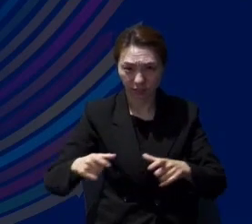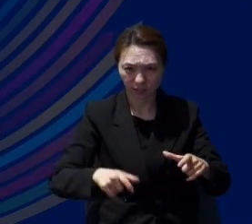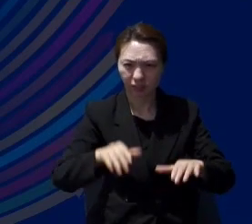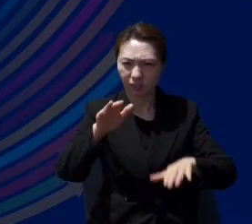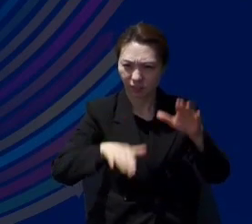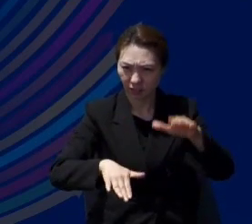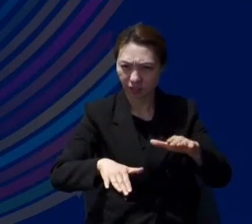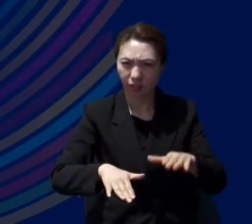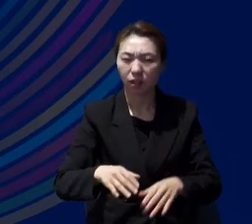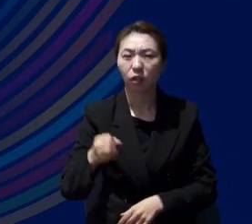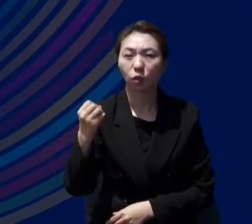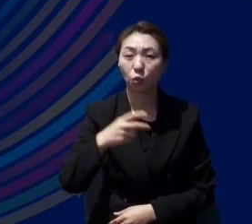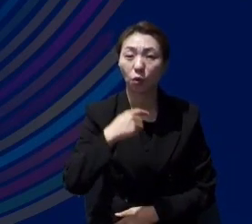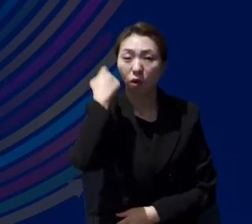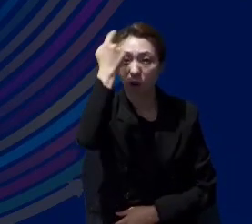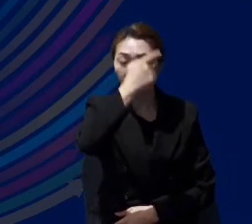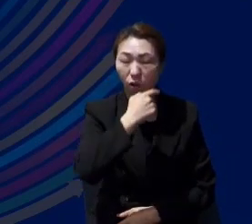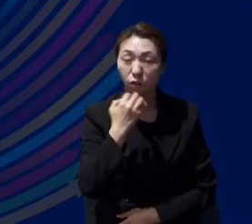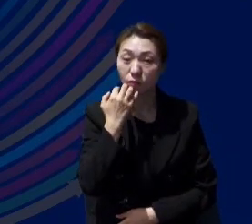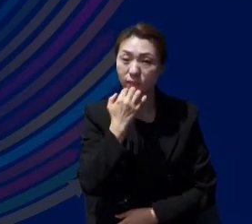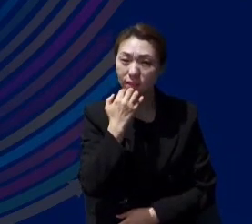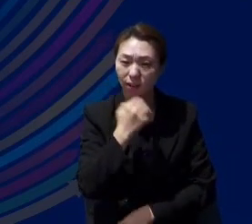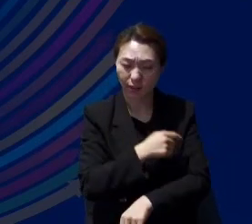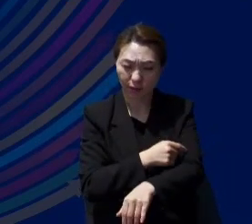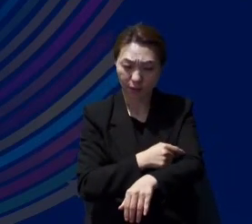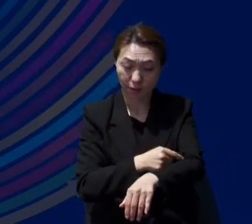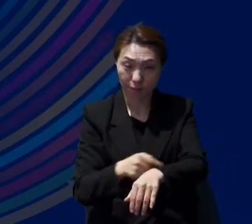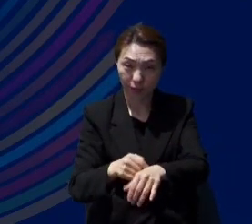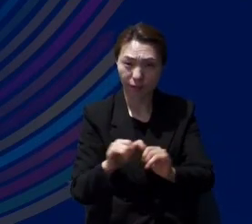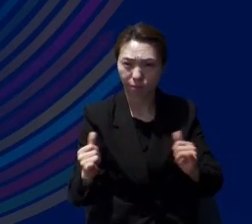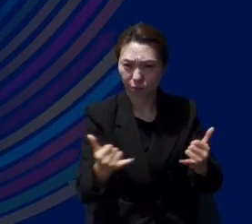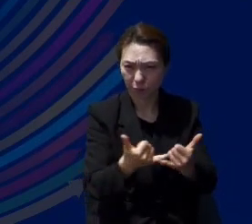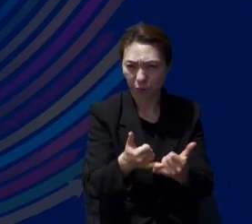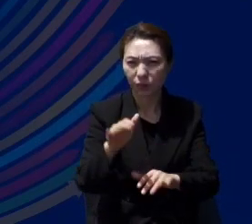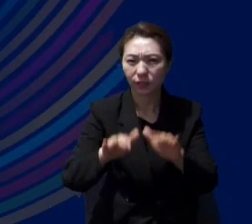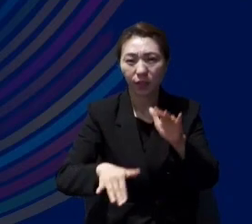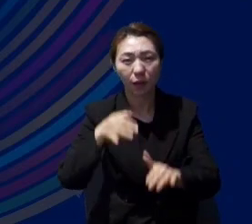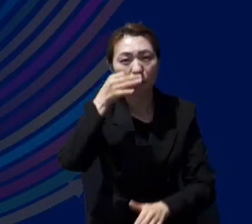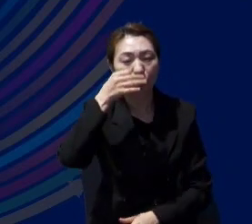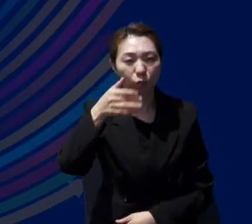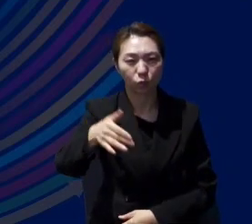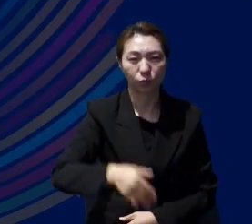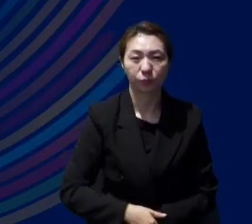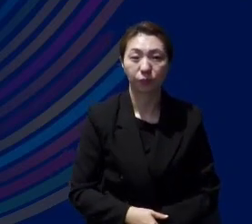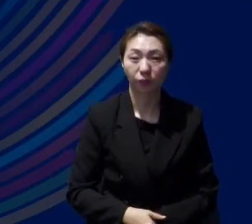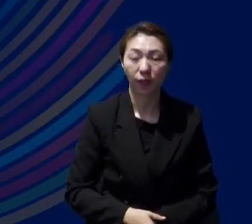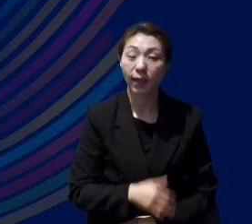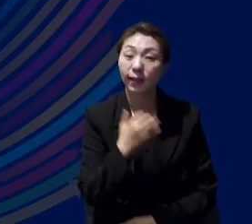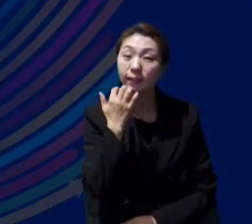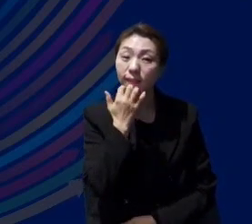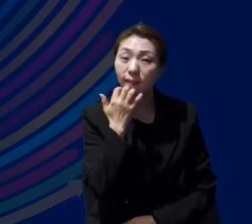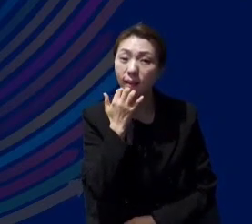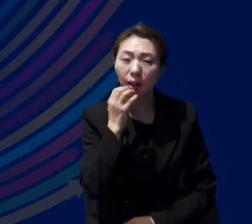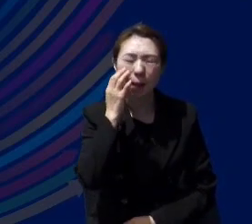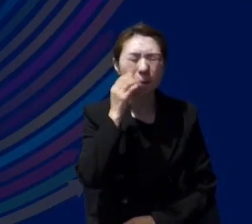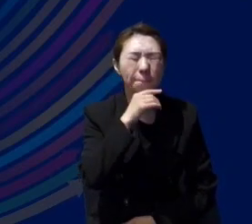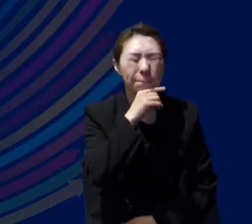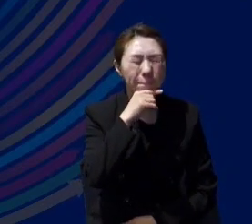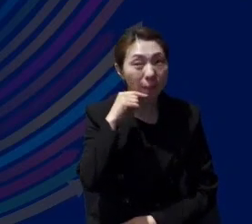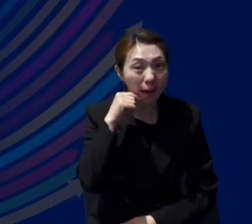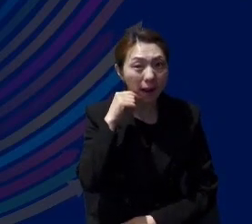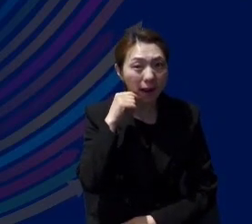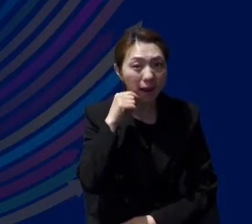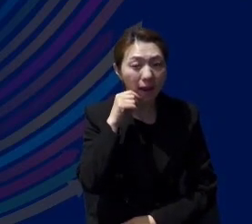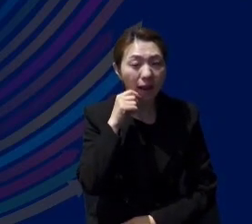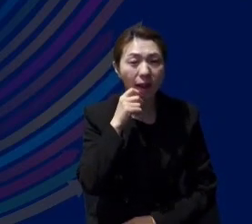time. So kind of the key things to note here is that if you look at the color scale, the reds and the oranges are places and populations where